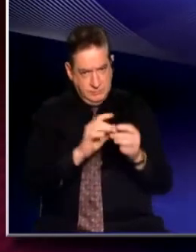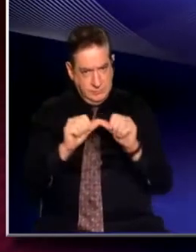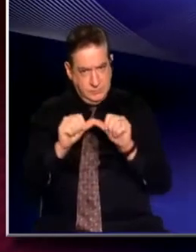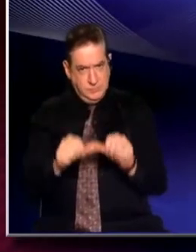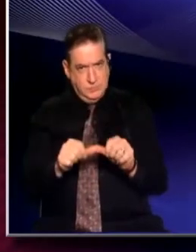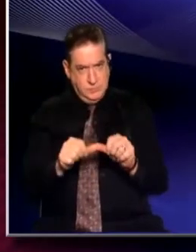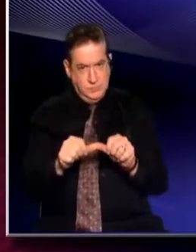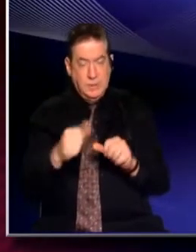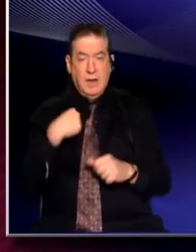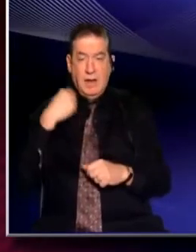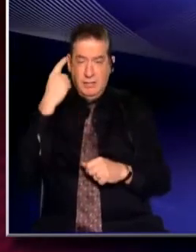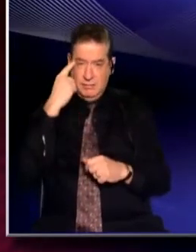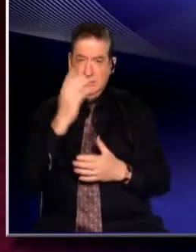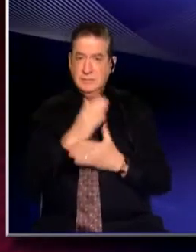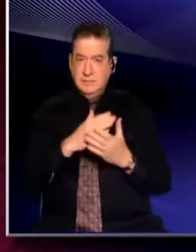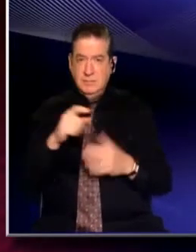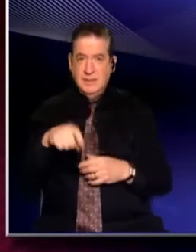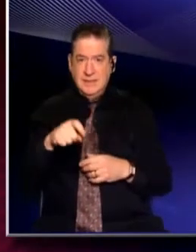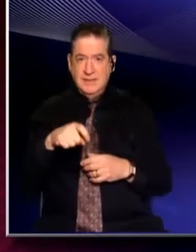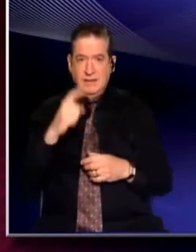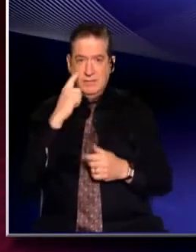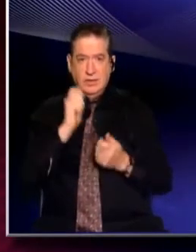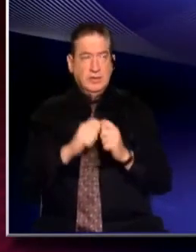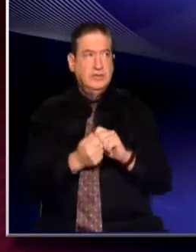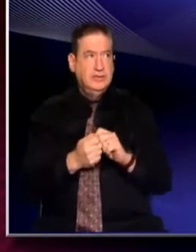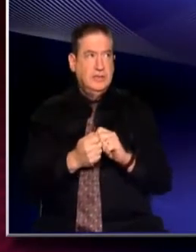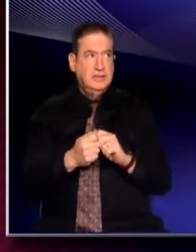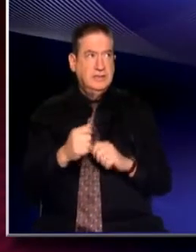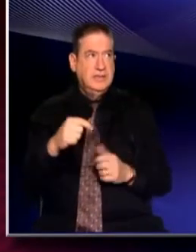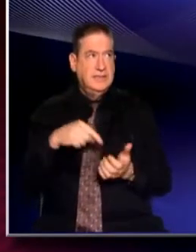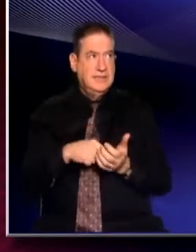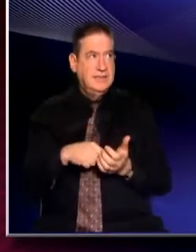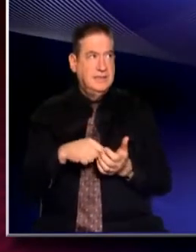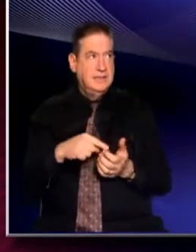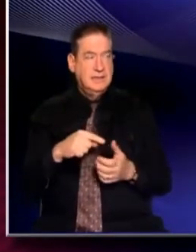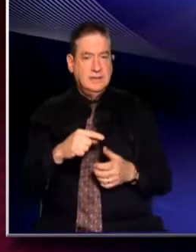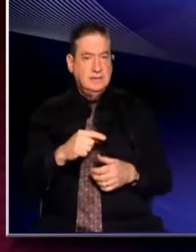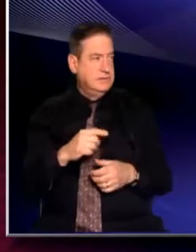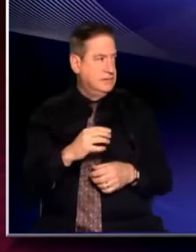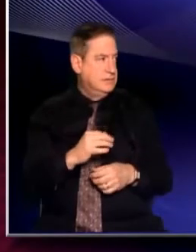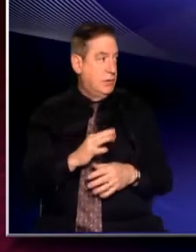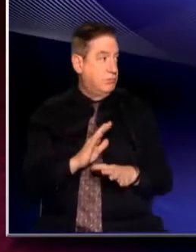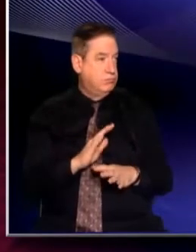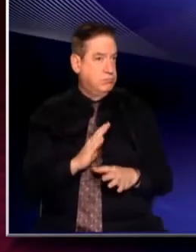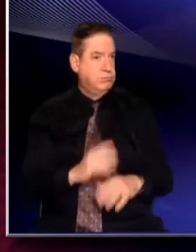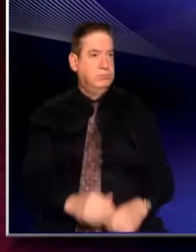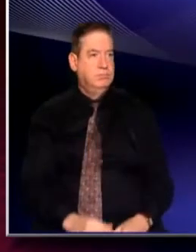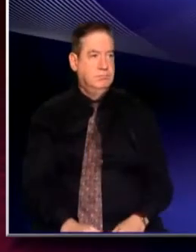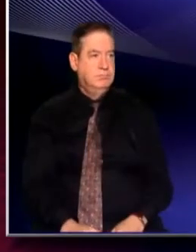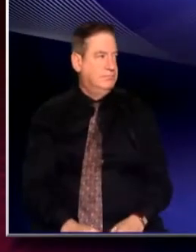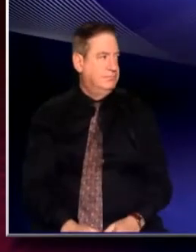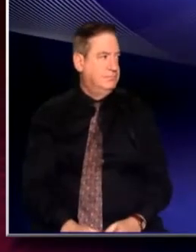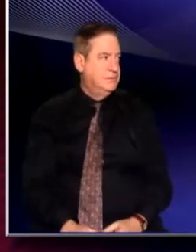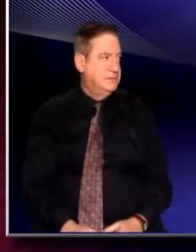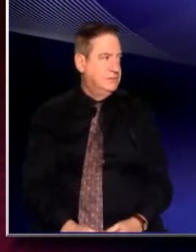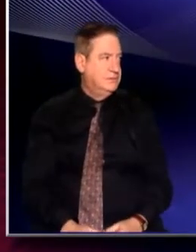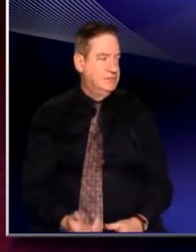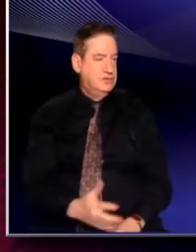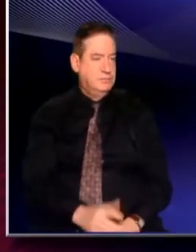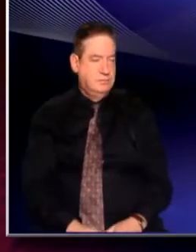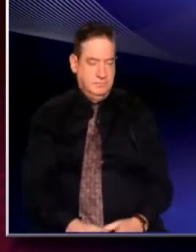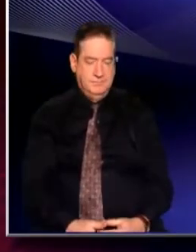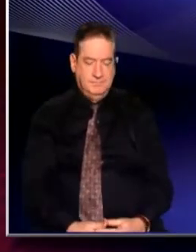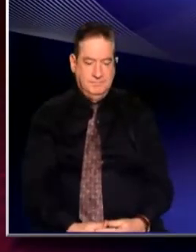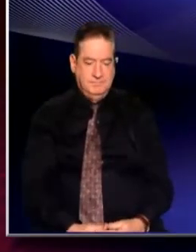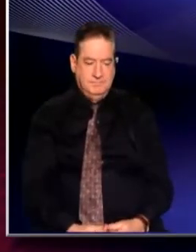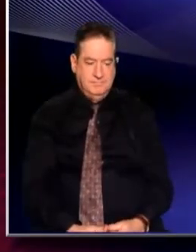there is some need for change in the statute, but why not make the qualifications general enough? For